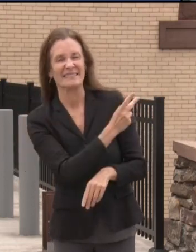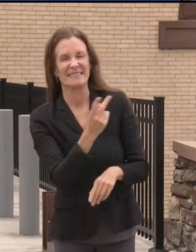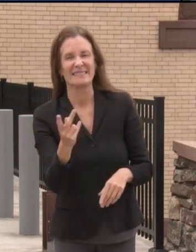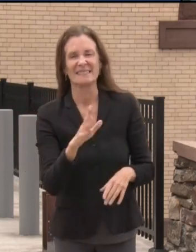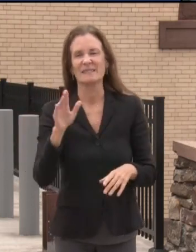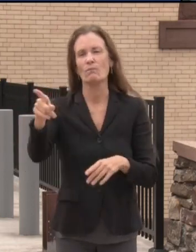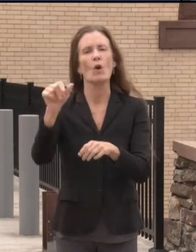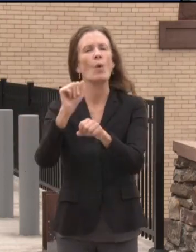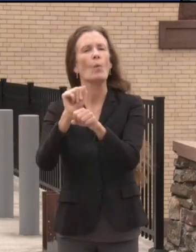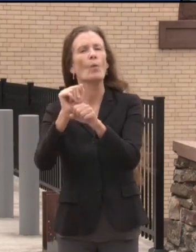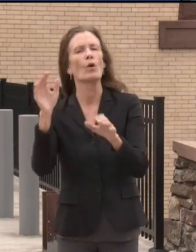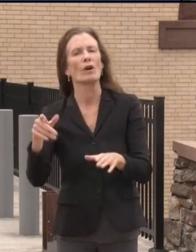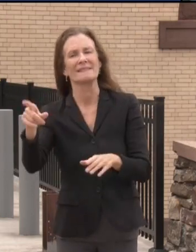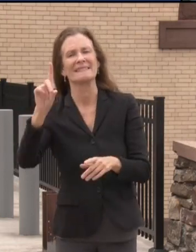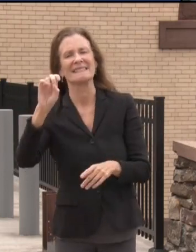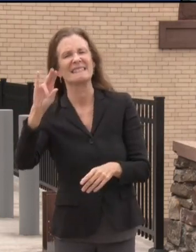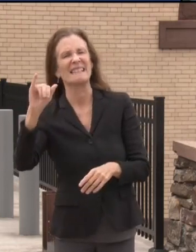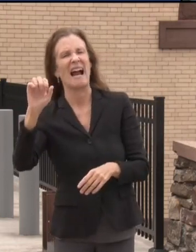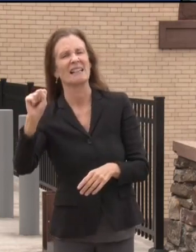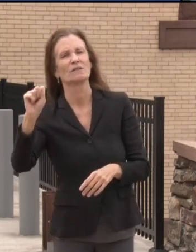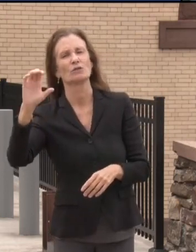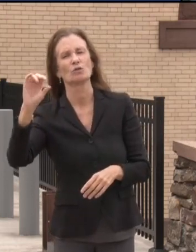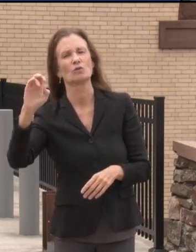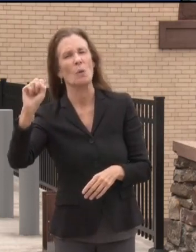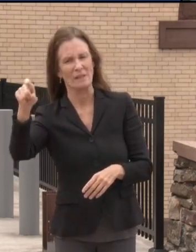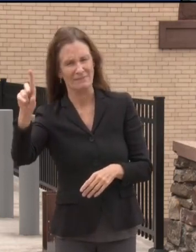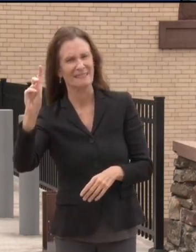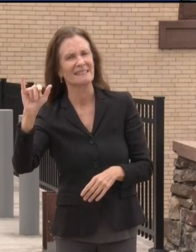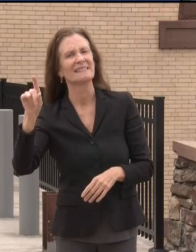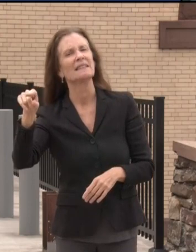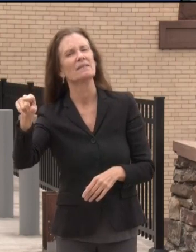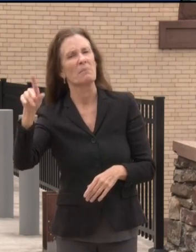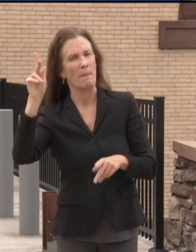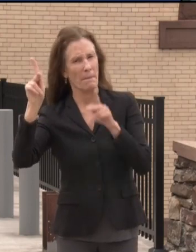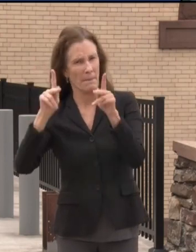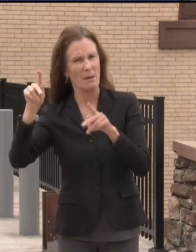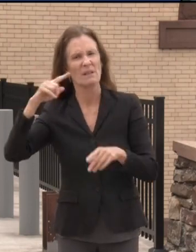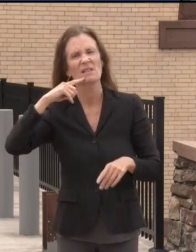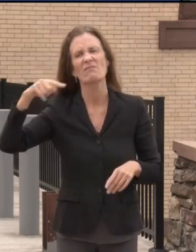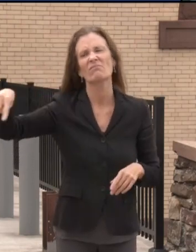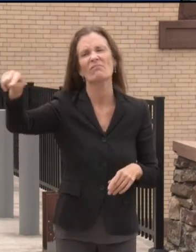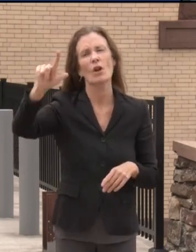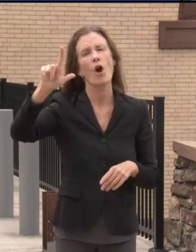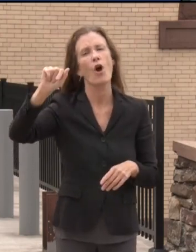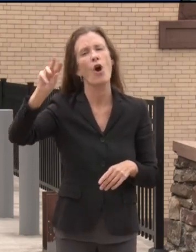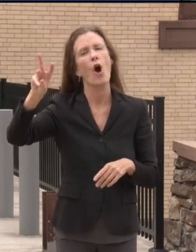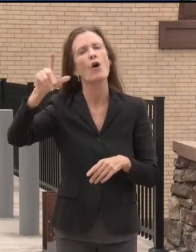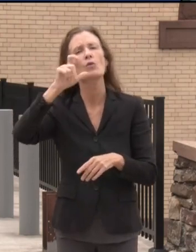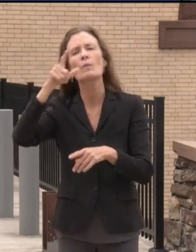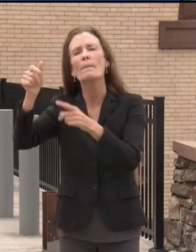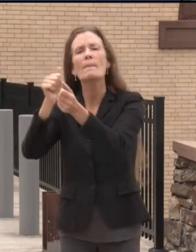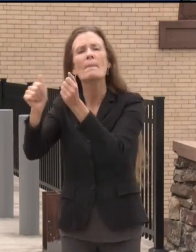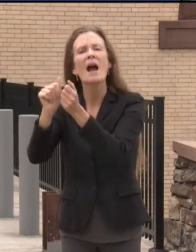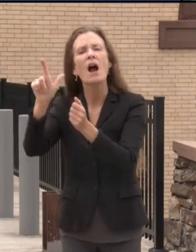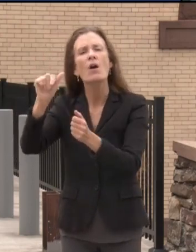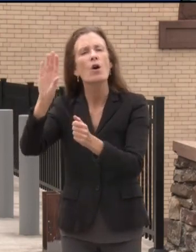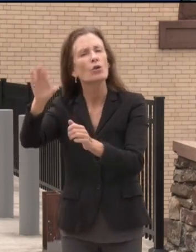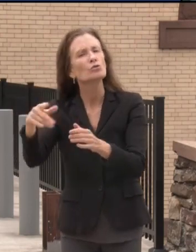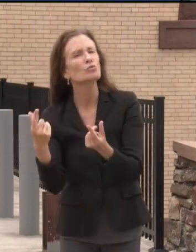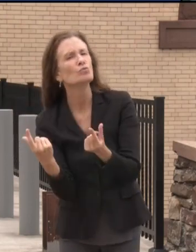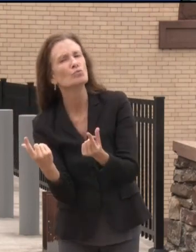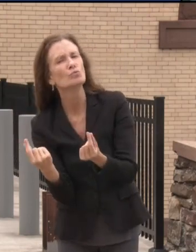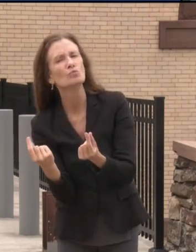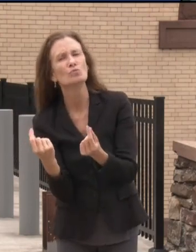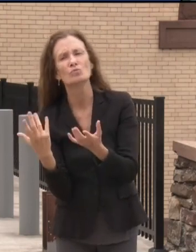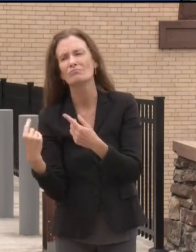number of Republican lawmakers have questioned what state workers have been doing since the pandemic began. How many under your direction are working